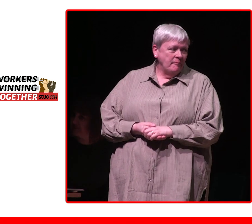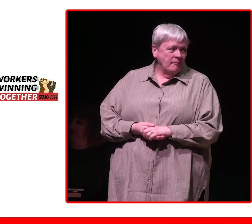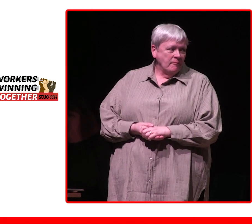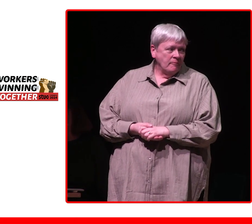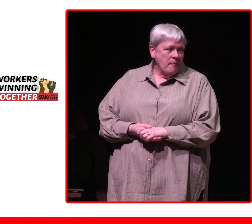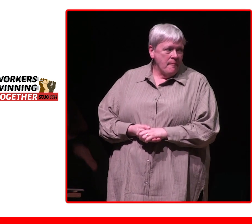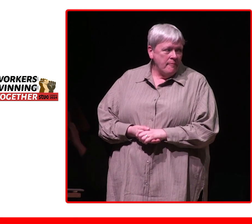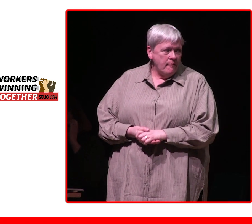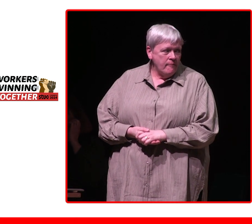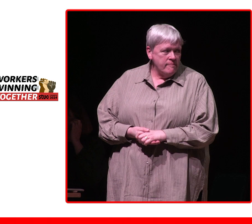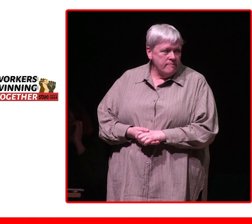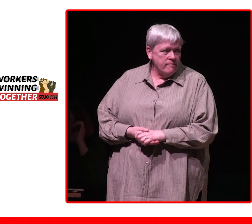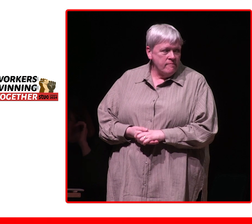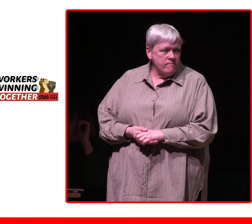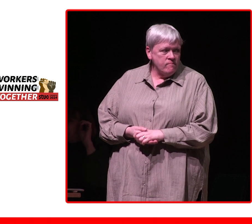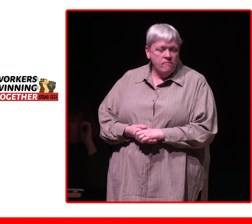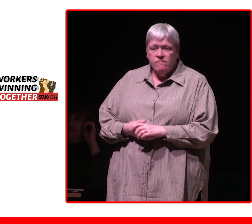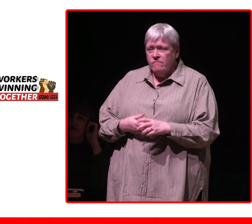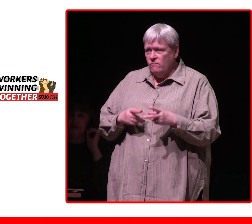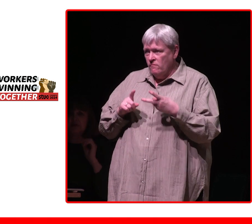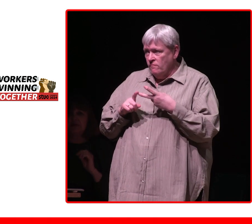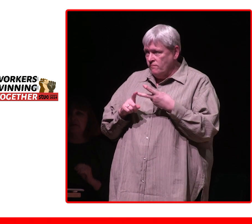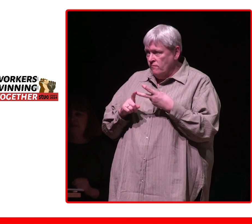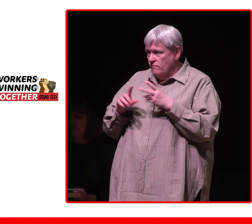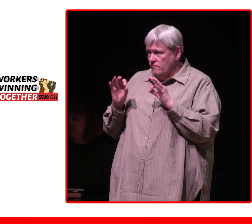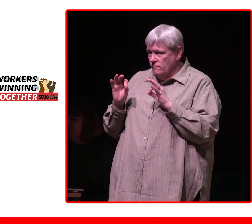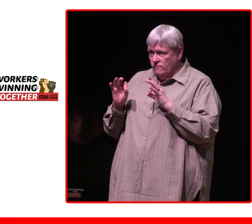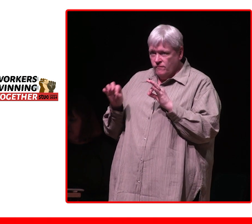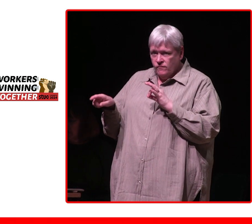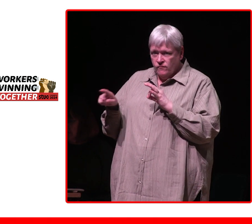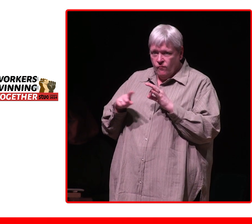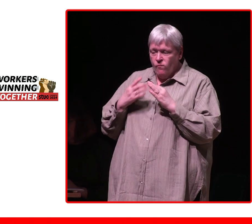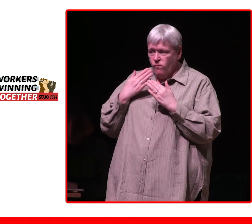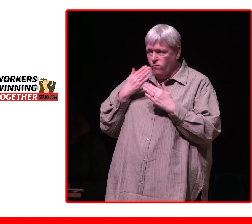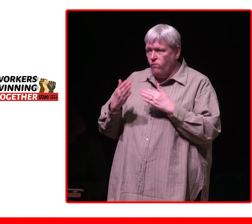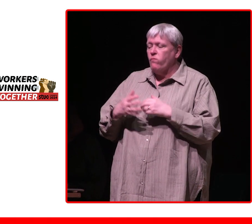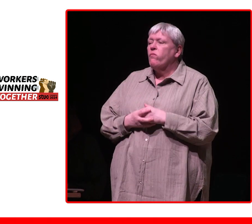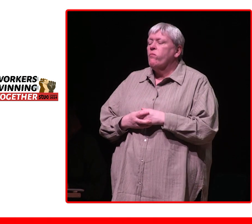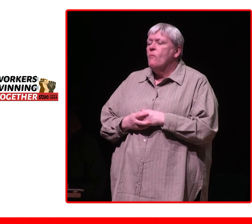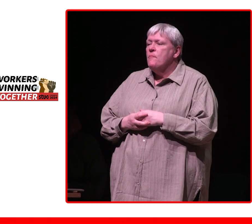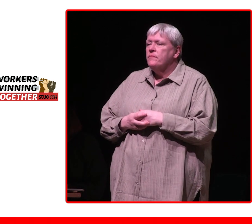Congress, can I see a seconder from the floor? Thank you.